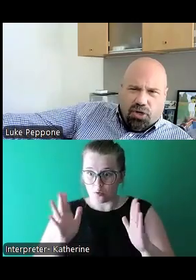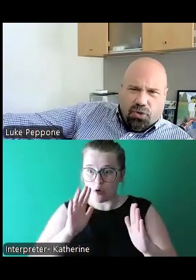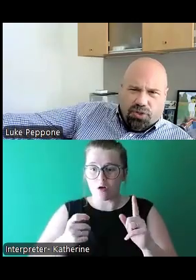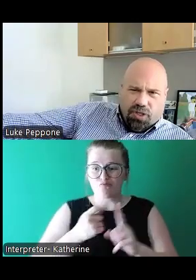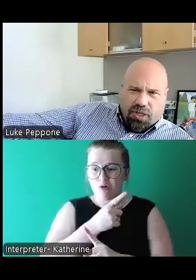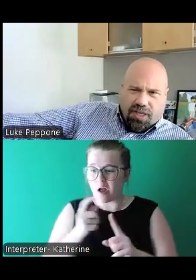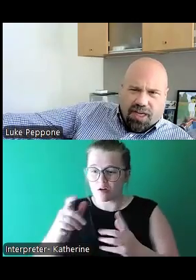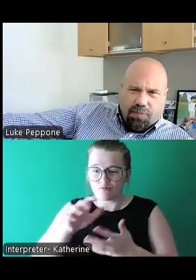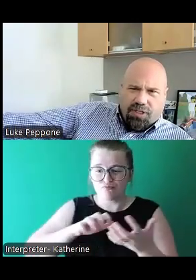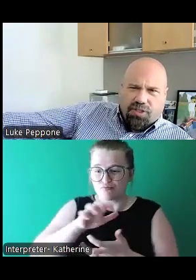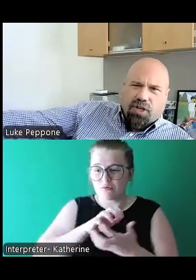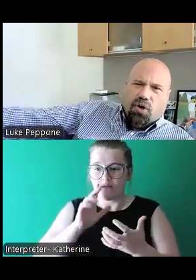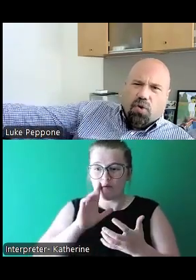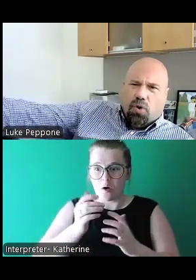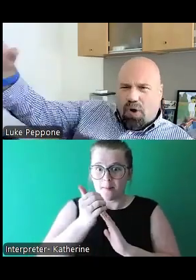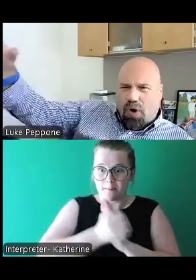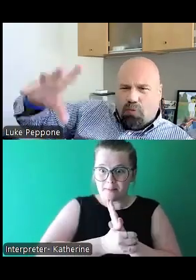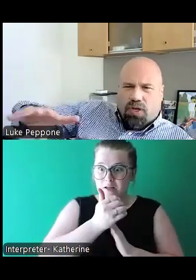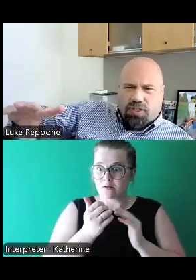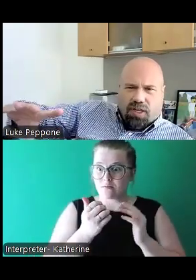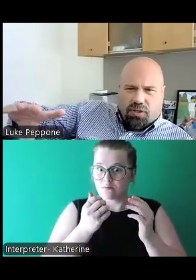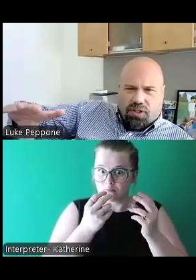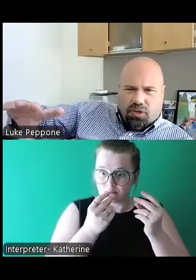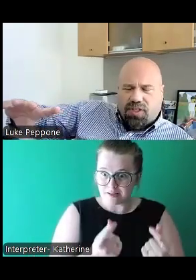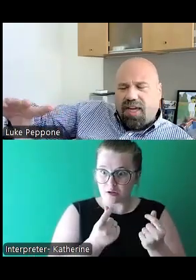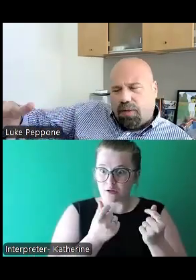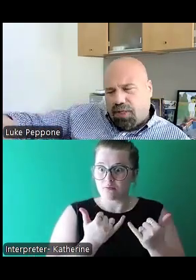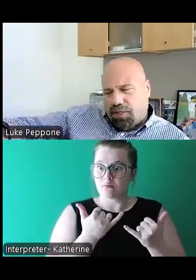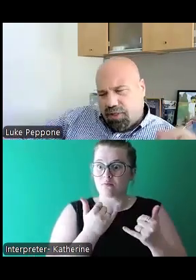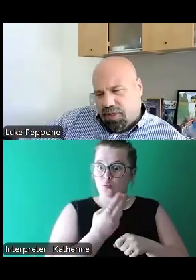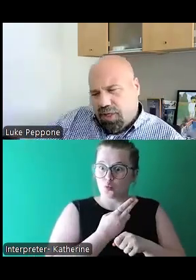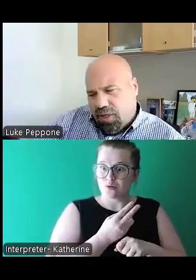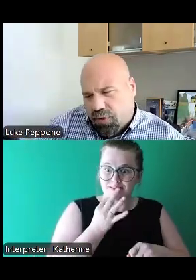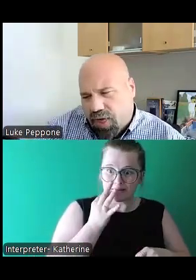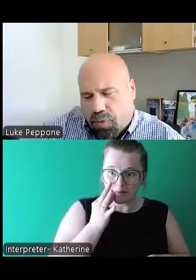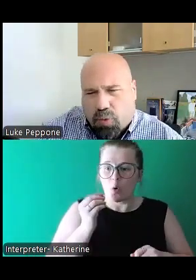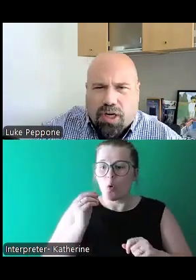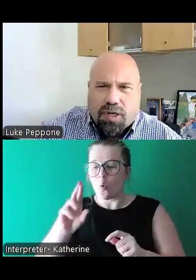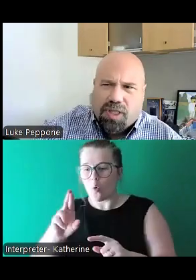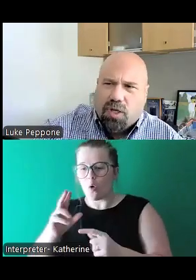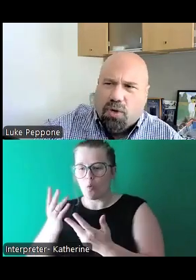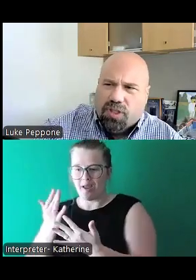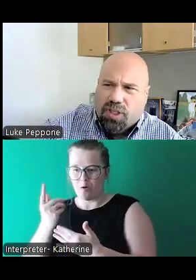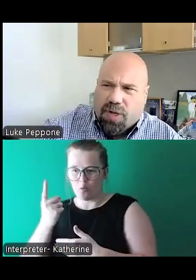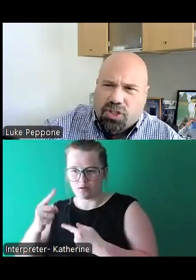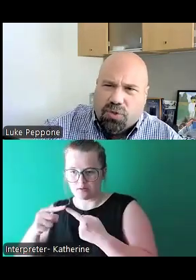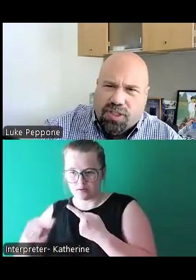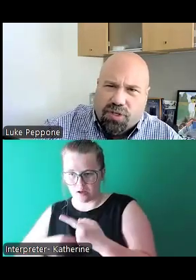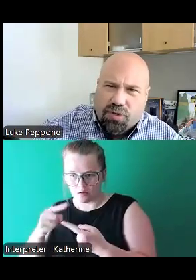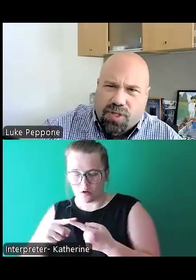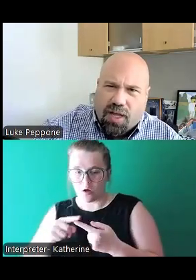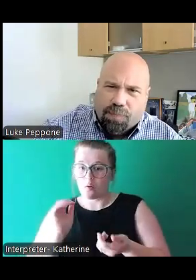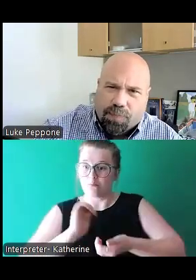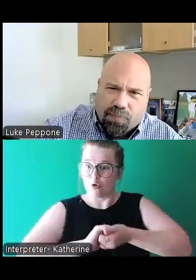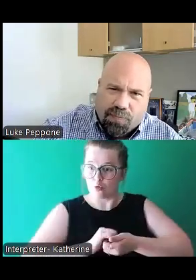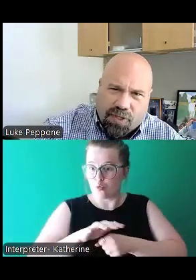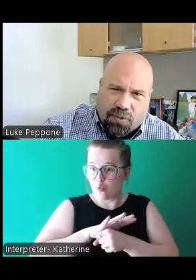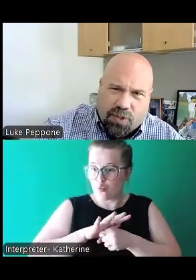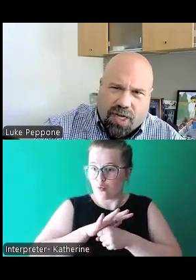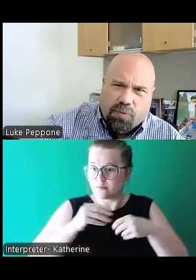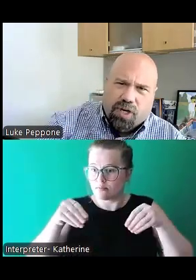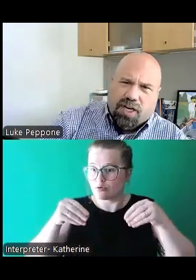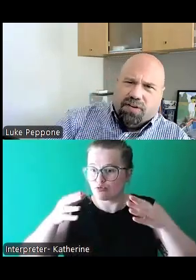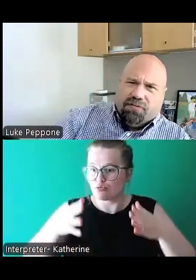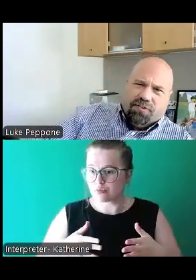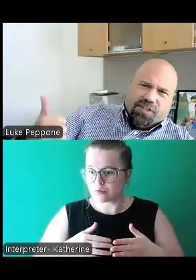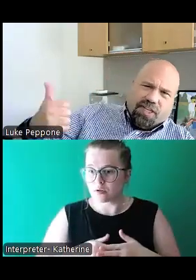immediately use cannabis or wait one cycle to use cannabis. Okay. And we're working with a local dispensary to do that.